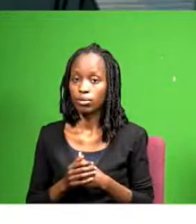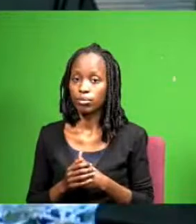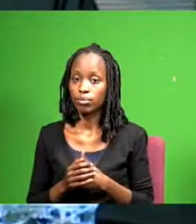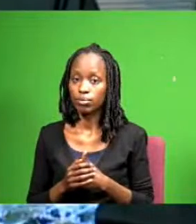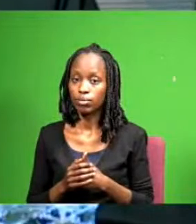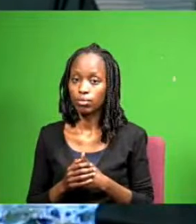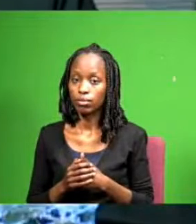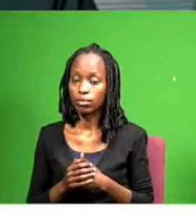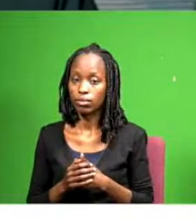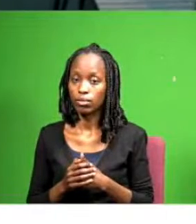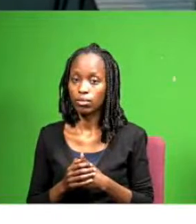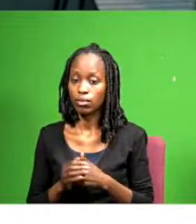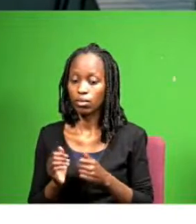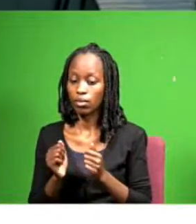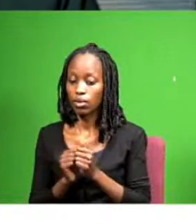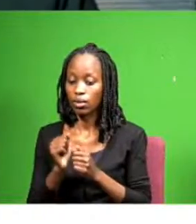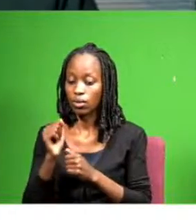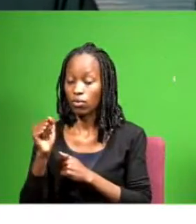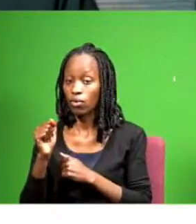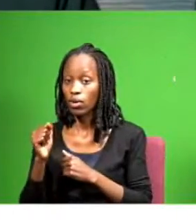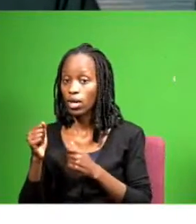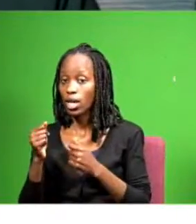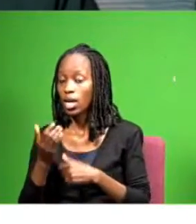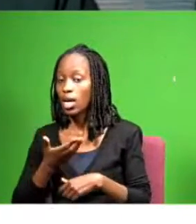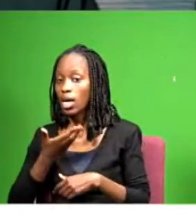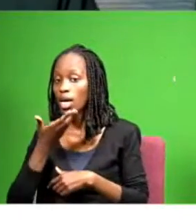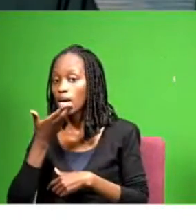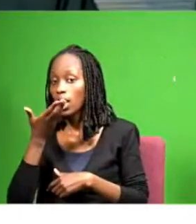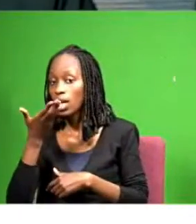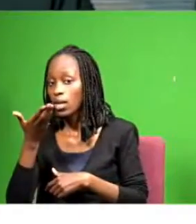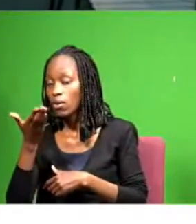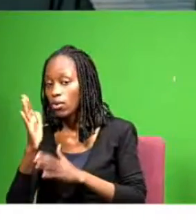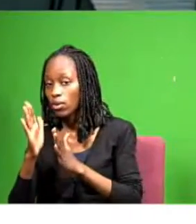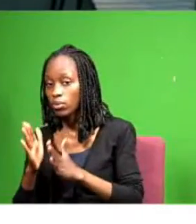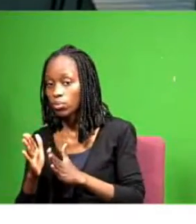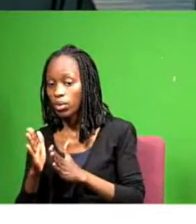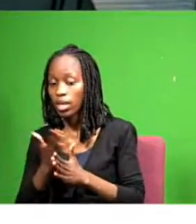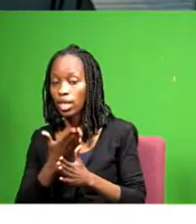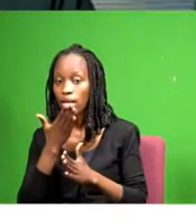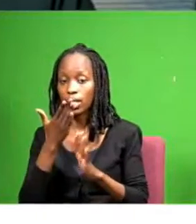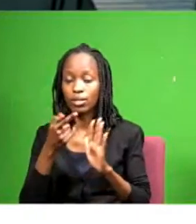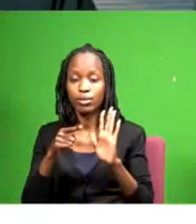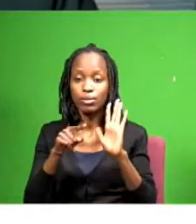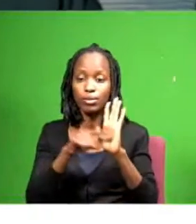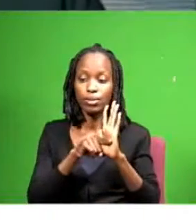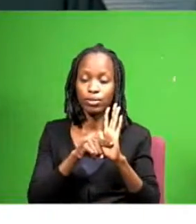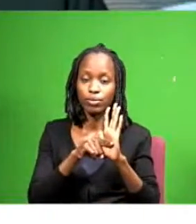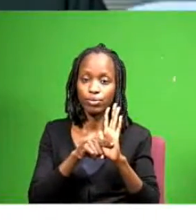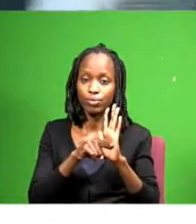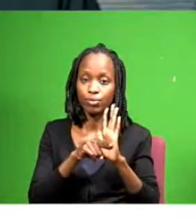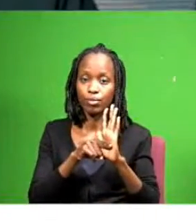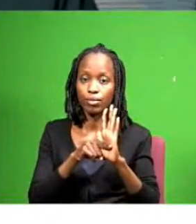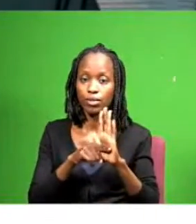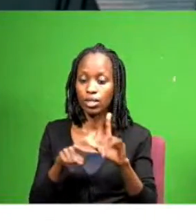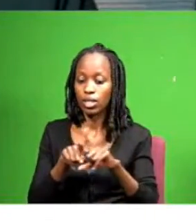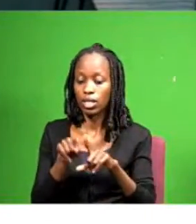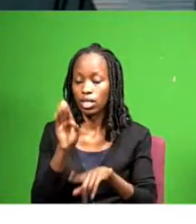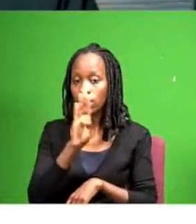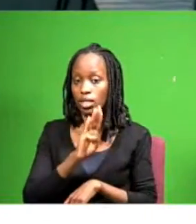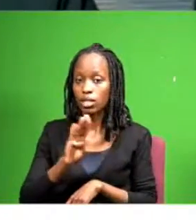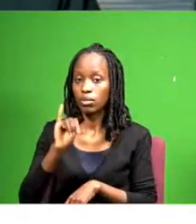of the 15th respondent. And the answer is in the negative, as